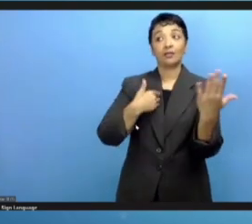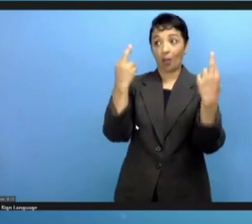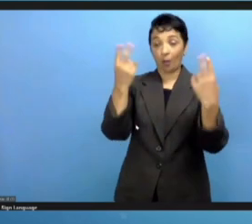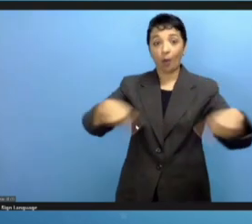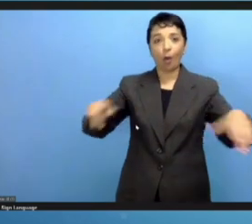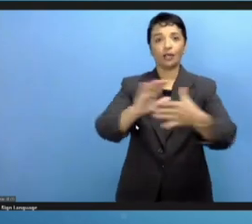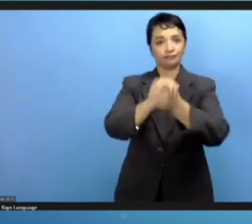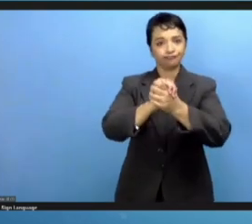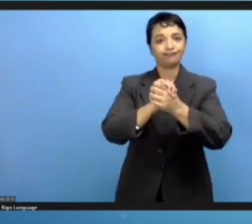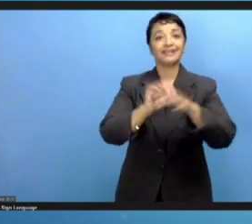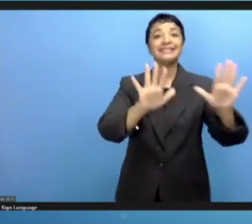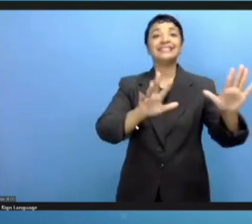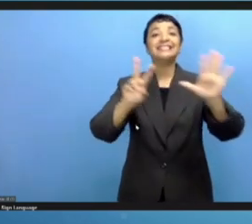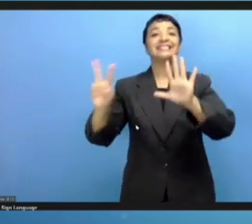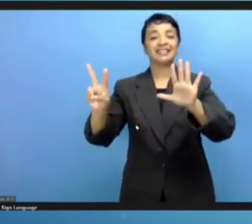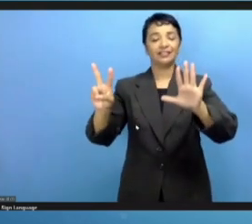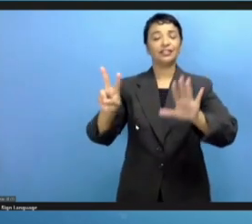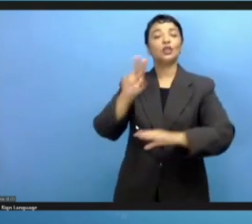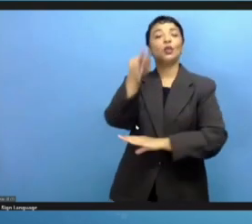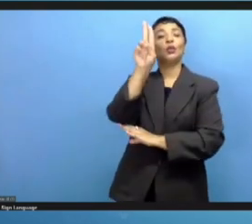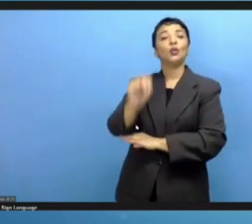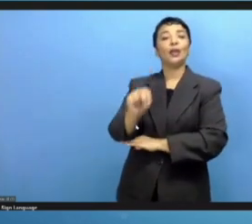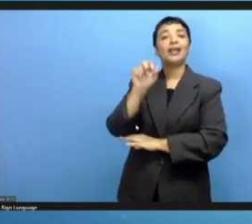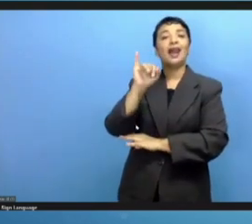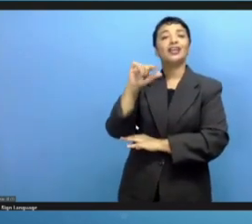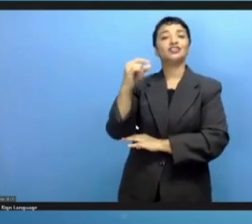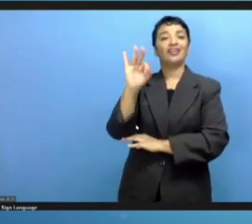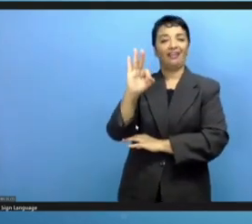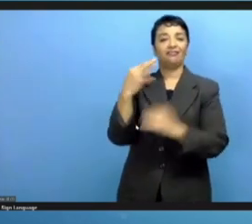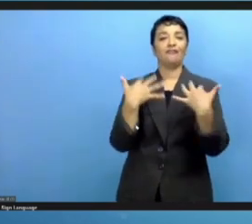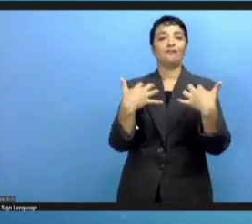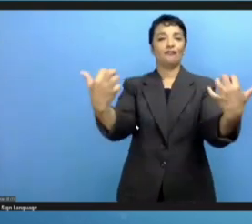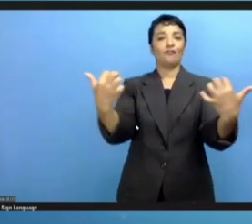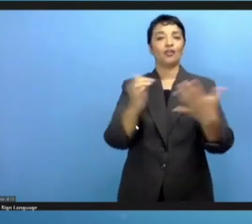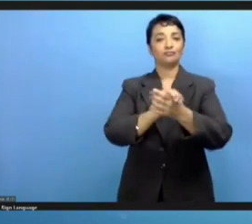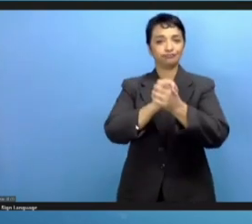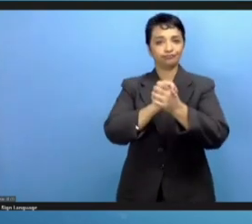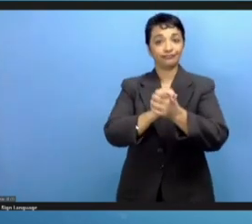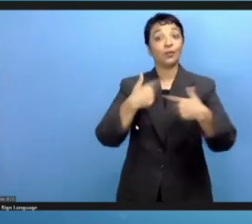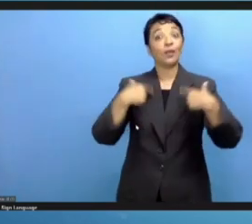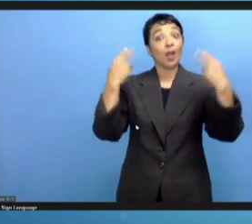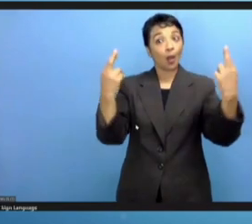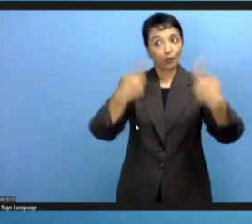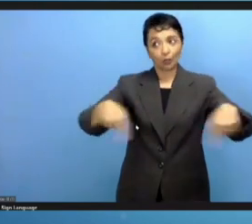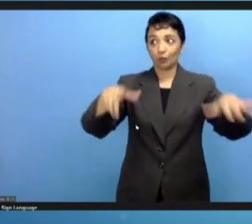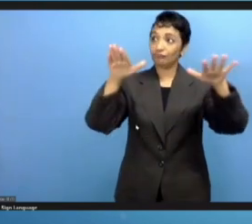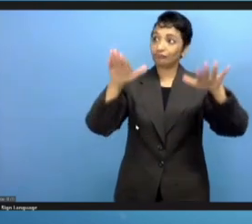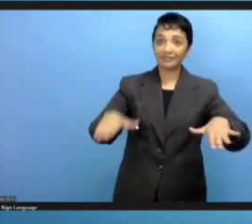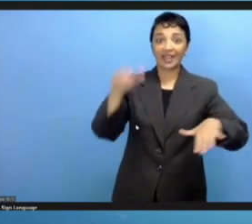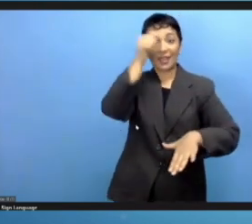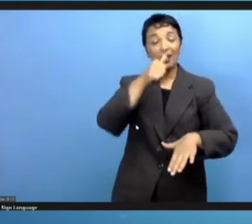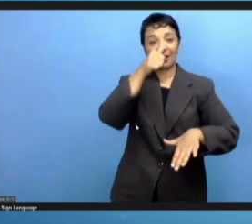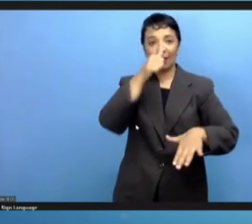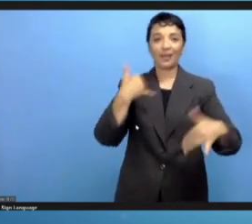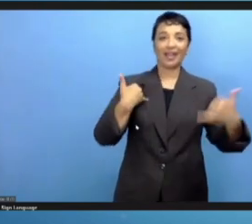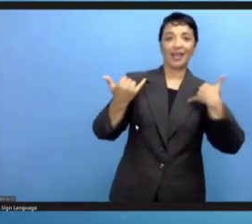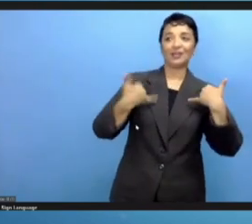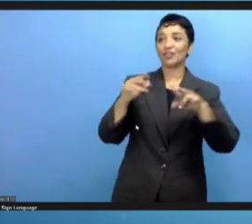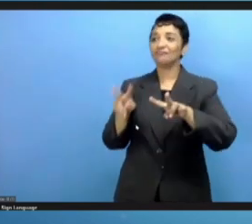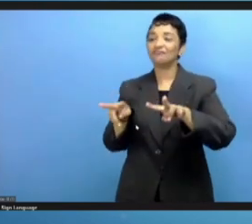of the United Nations Internet Governance Forum. Have a pleasant stay in Ethiopia, and I encourage